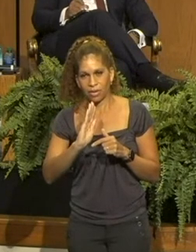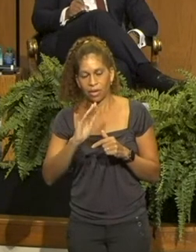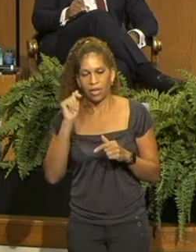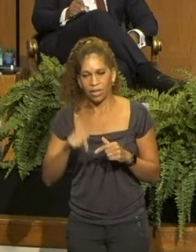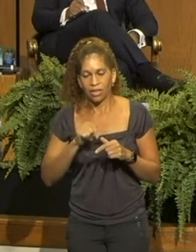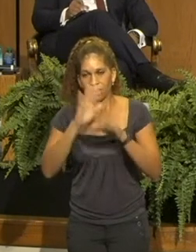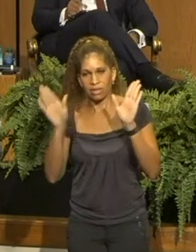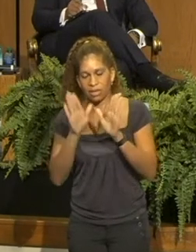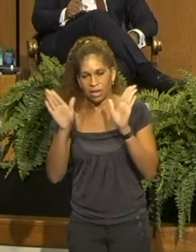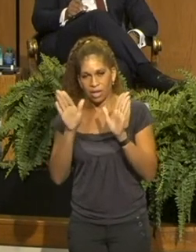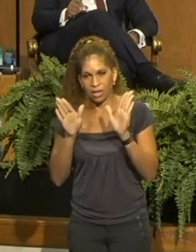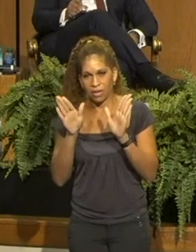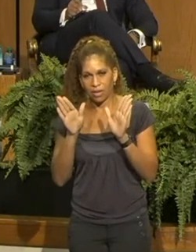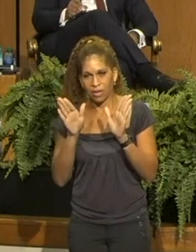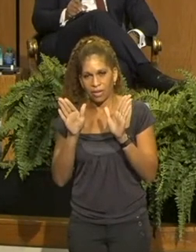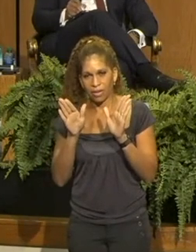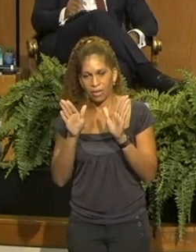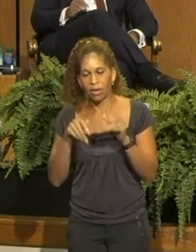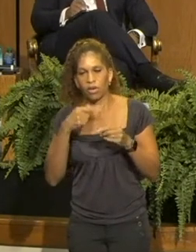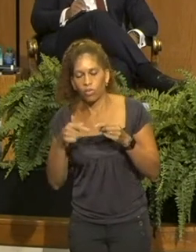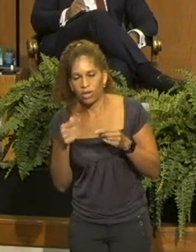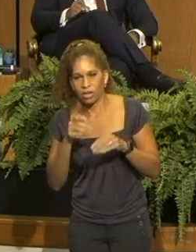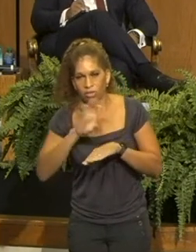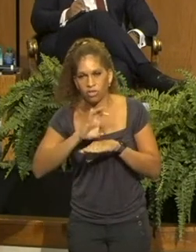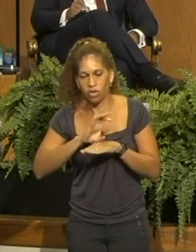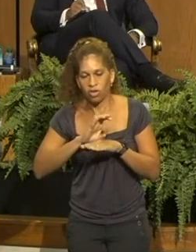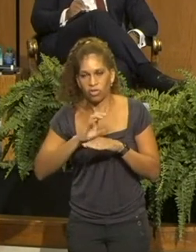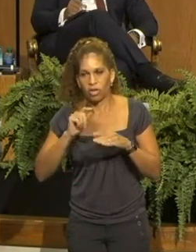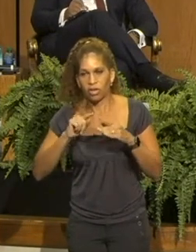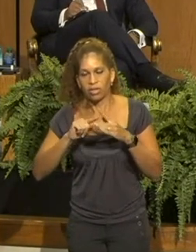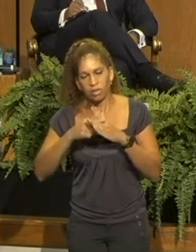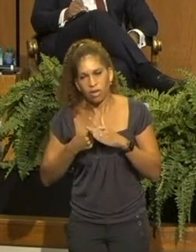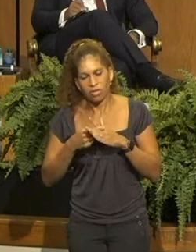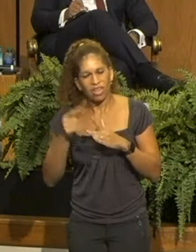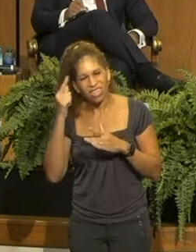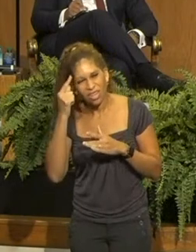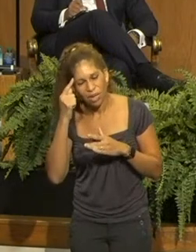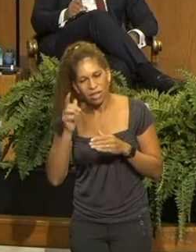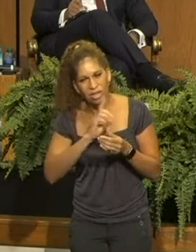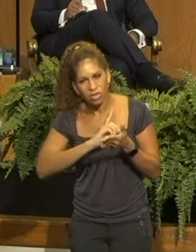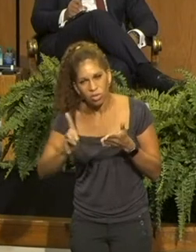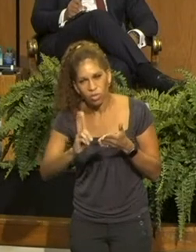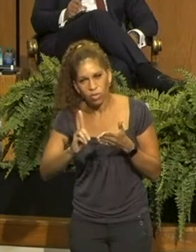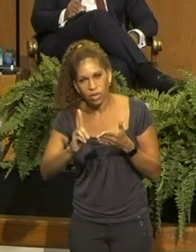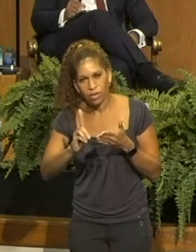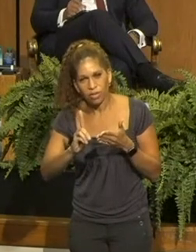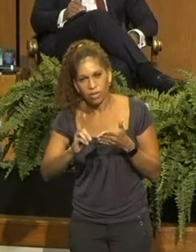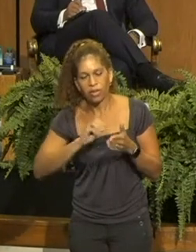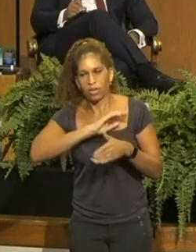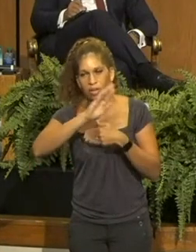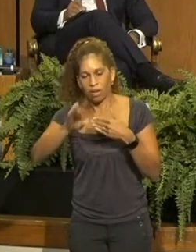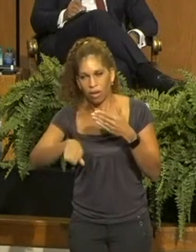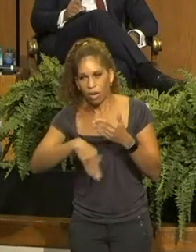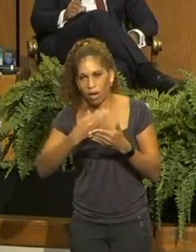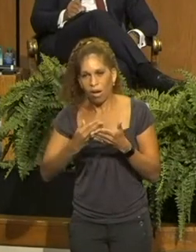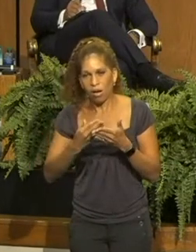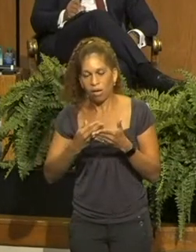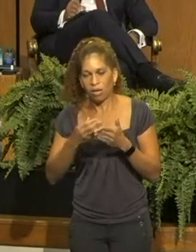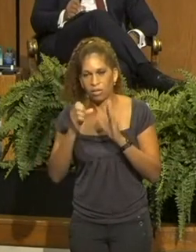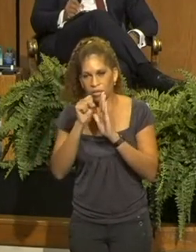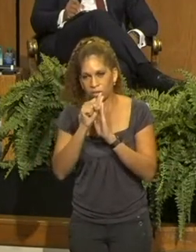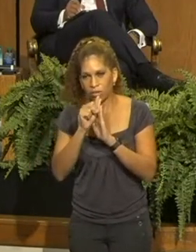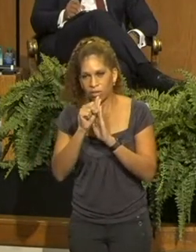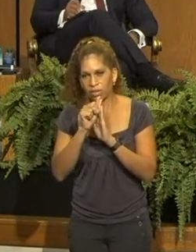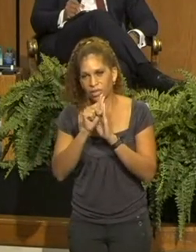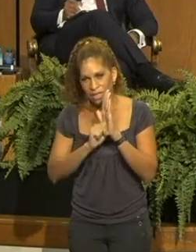this Sunday, when the church begins to think about this whole week, All Saints season,